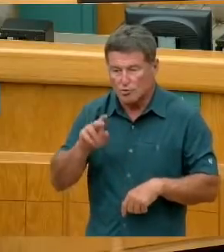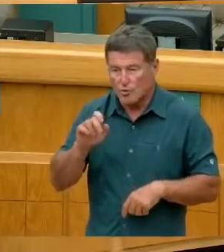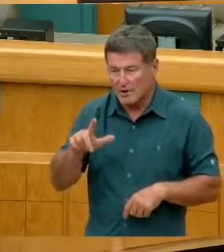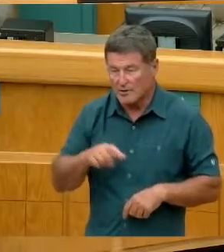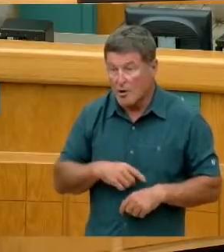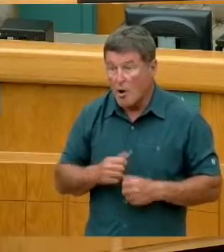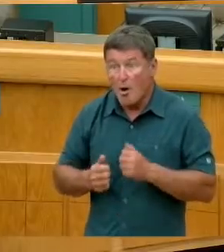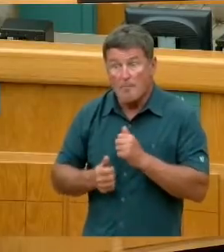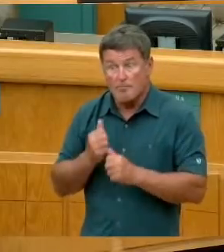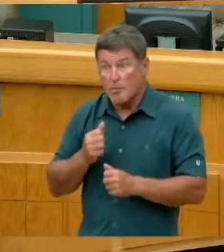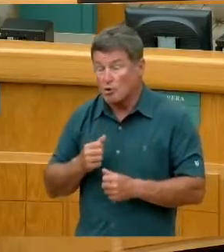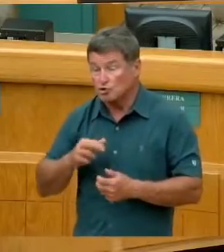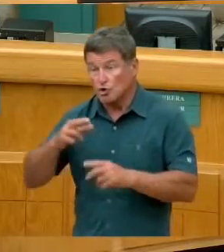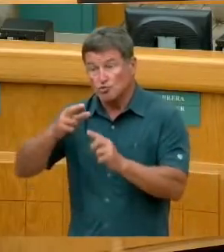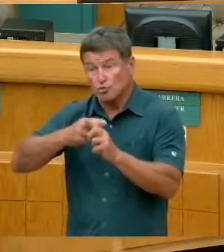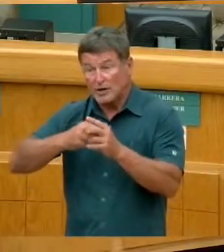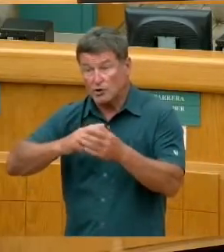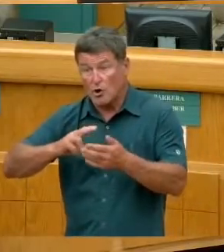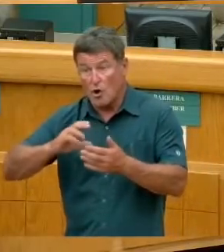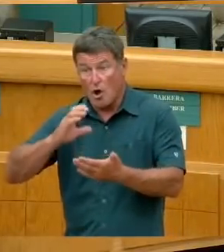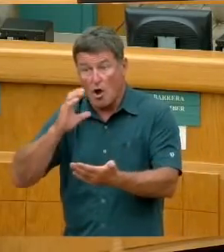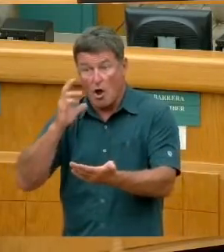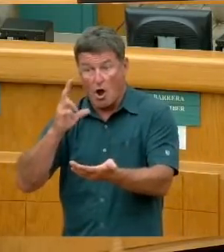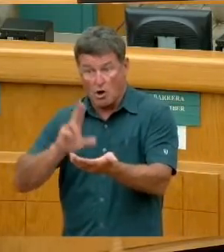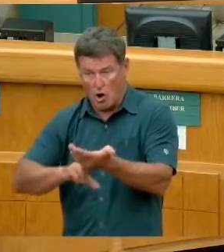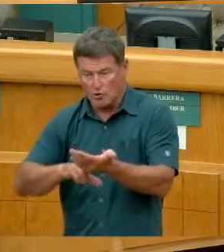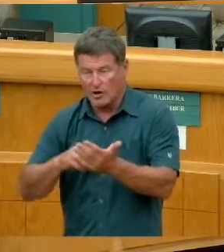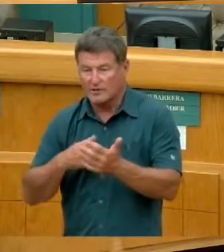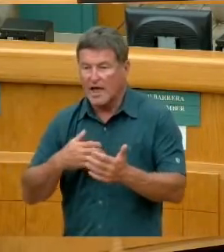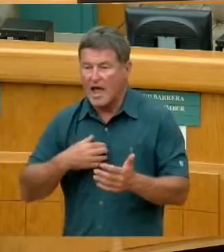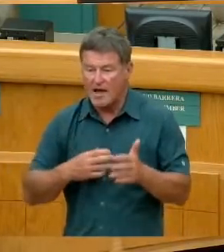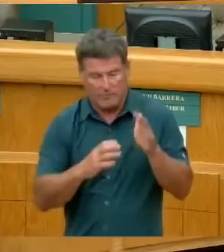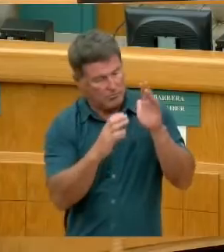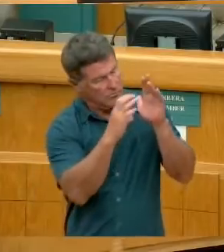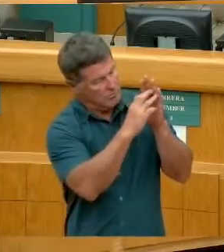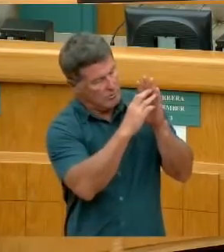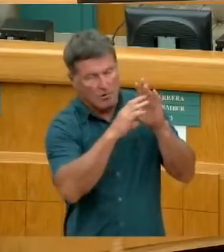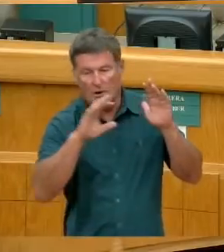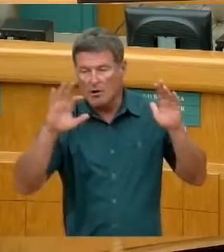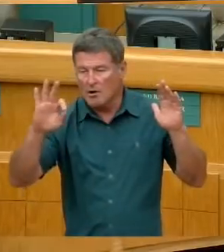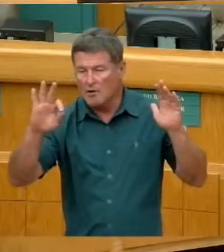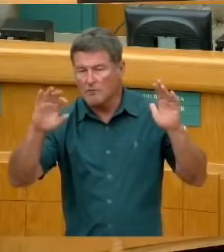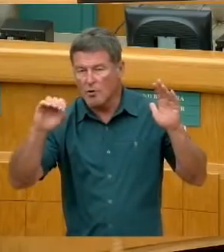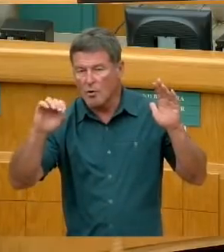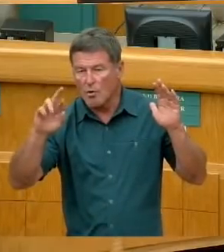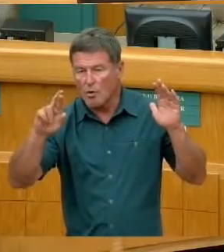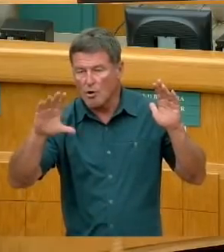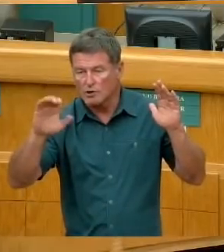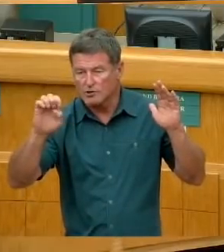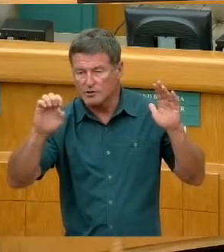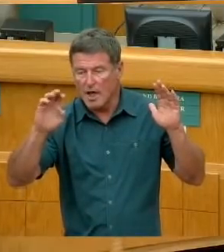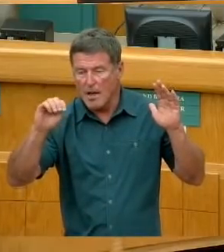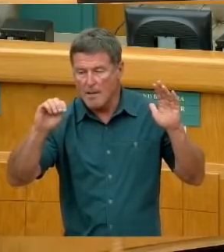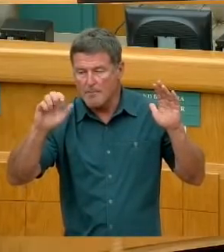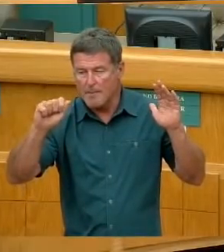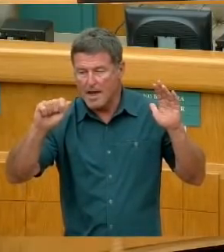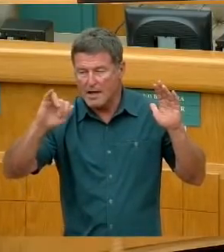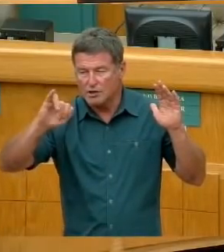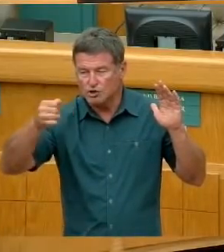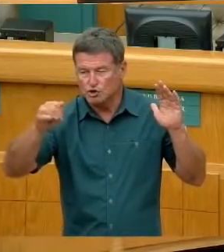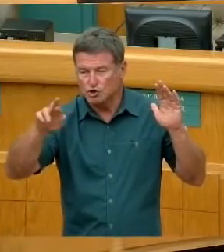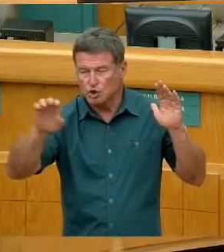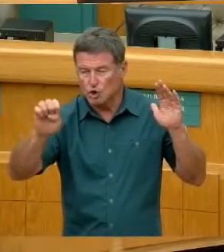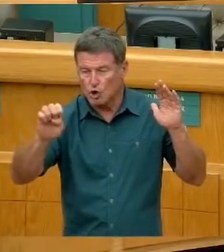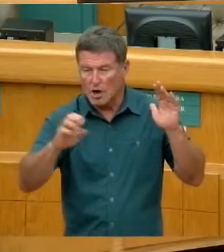Most contracts do have a force majeure clause, right? That's the clause in law that gives you the ability